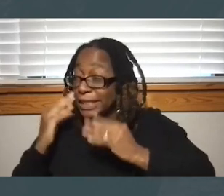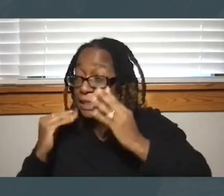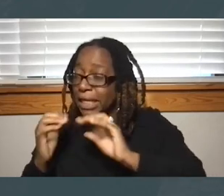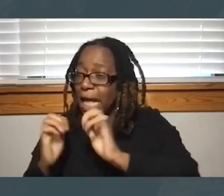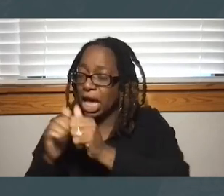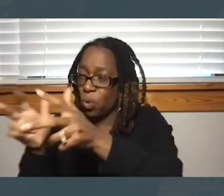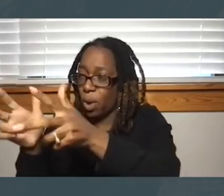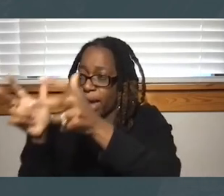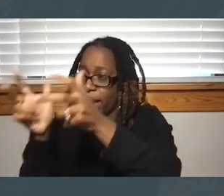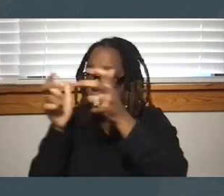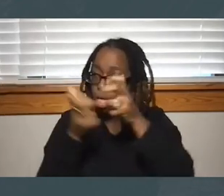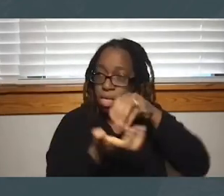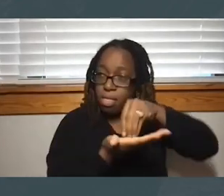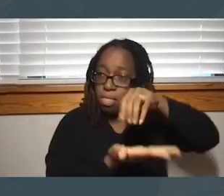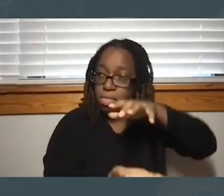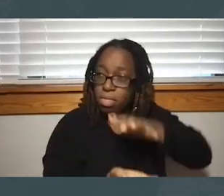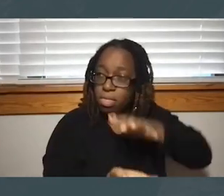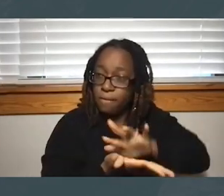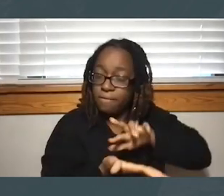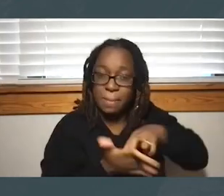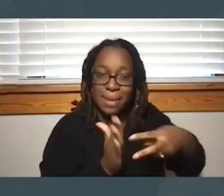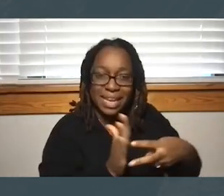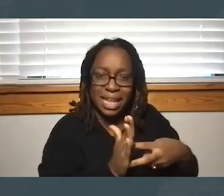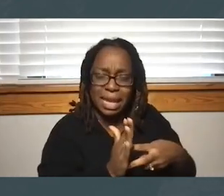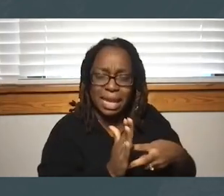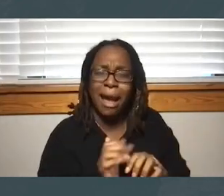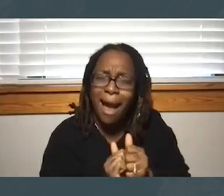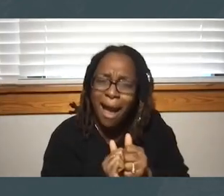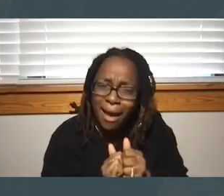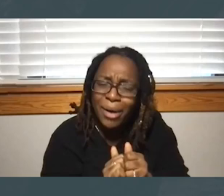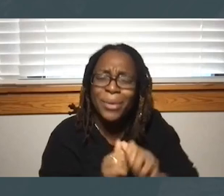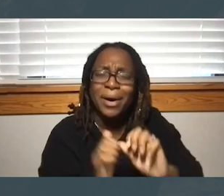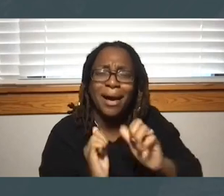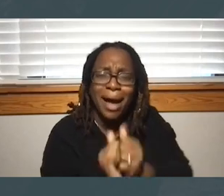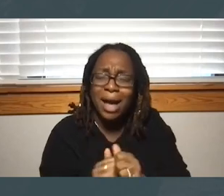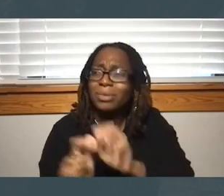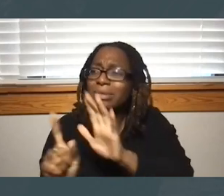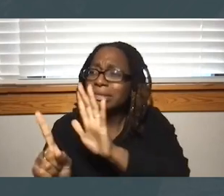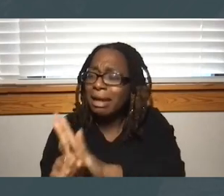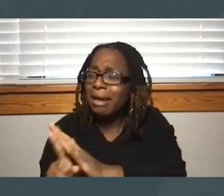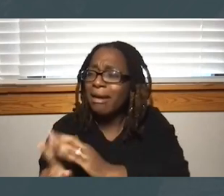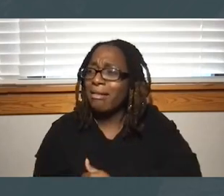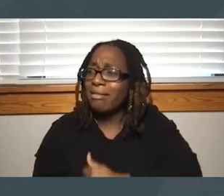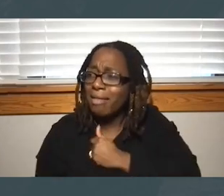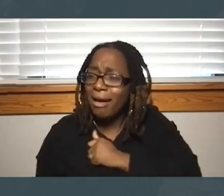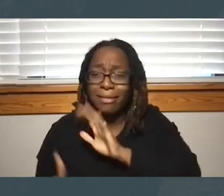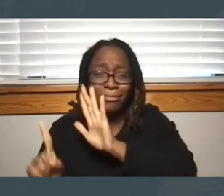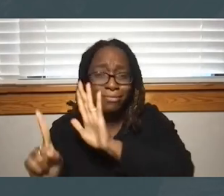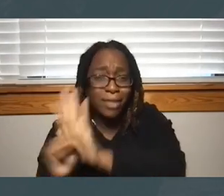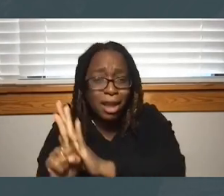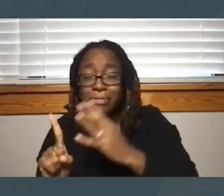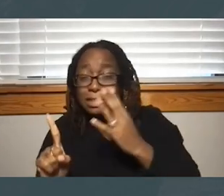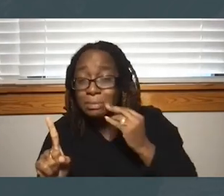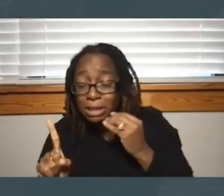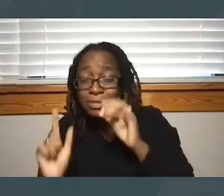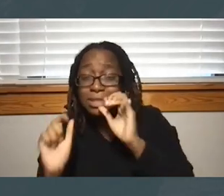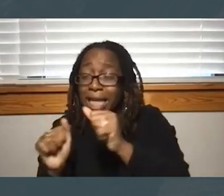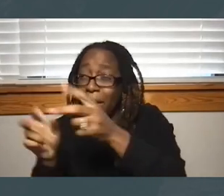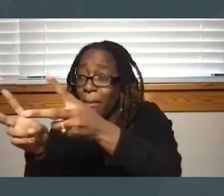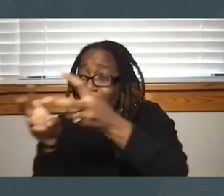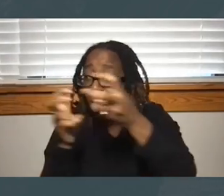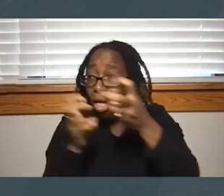you translate motions? How do you translate lives? And even though, you know, we can be in